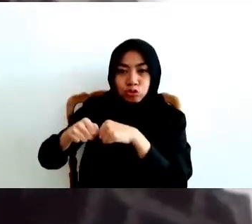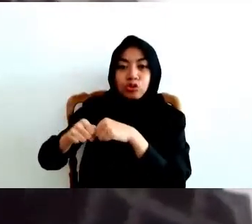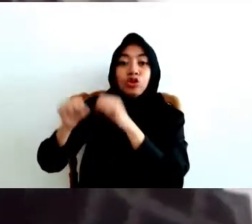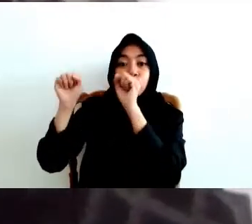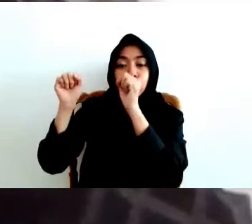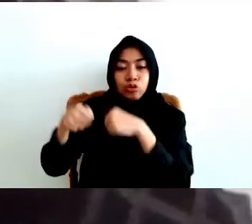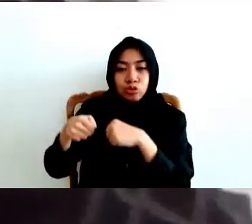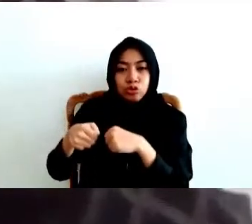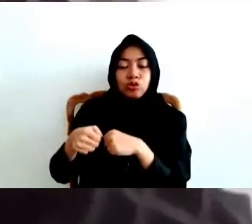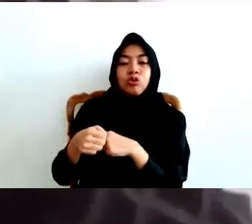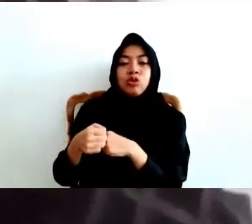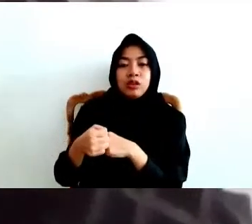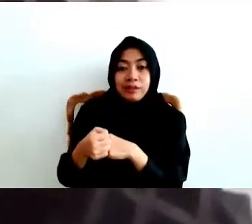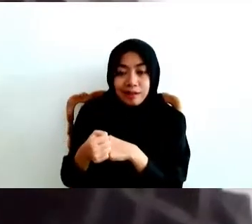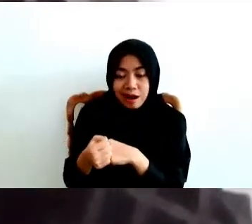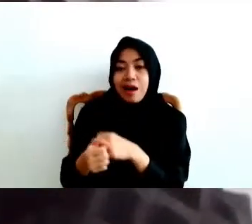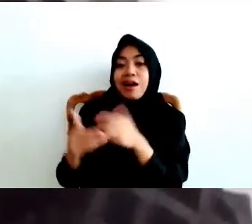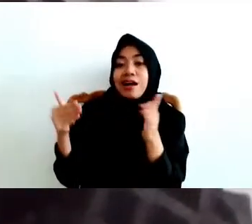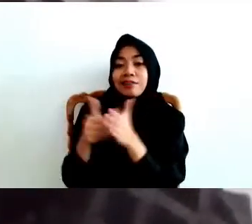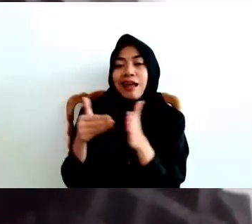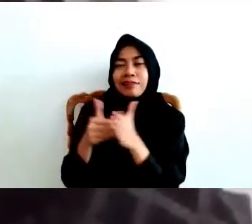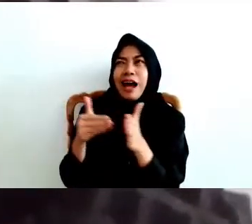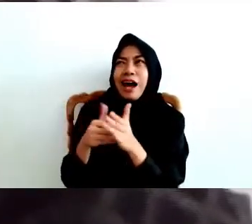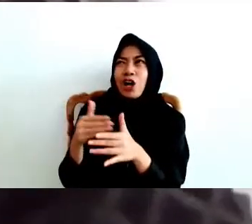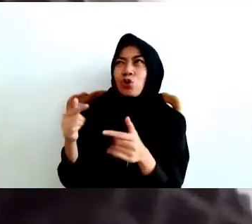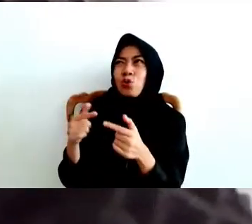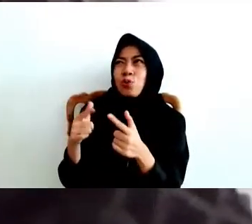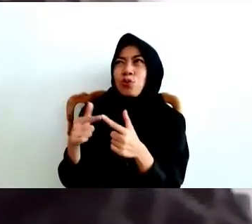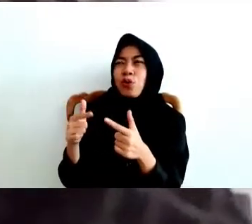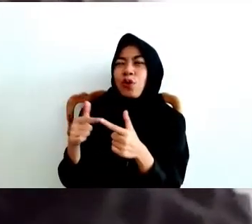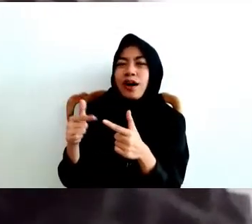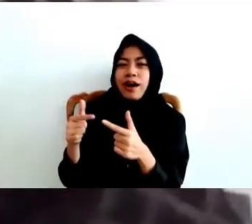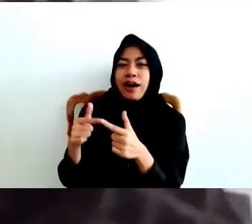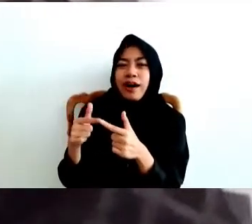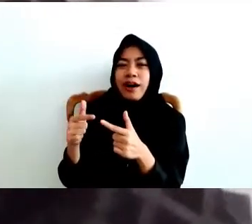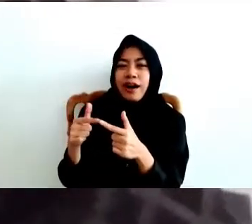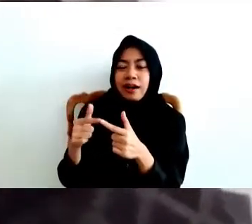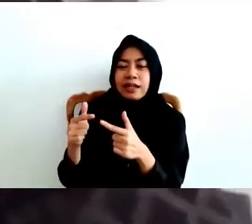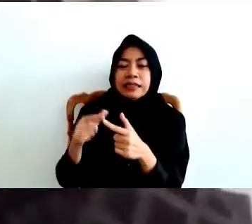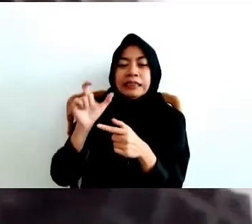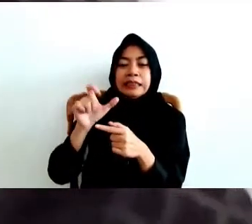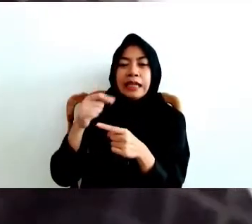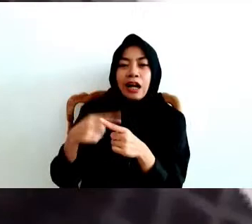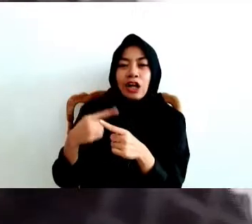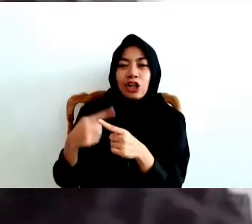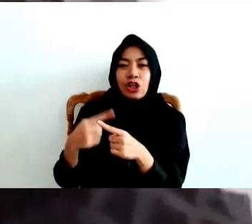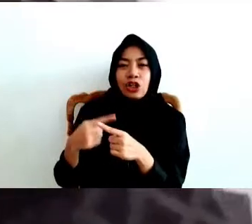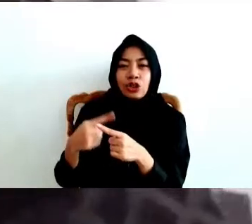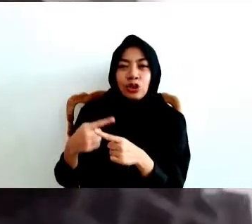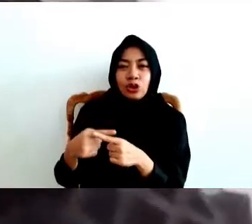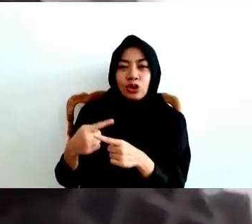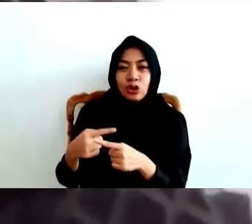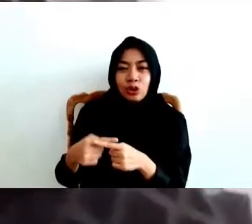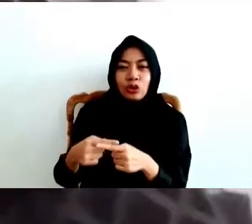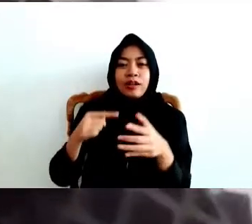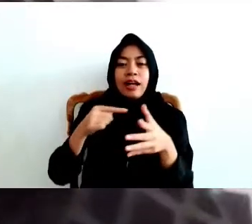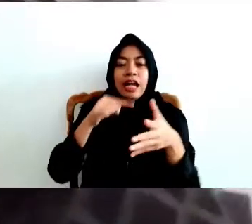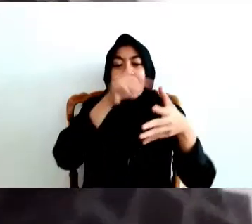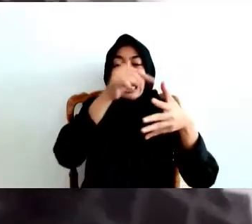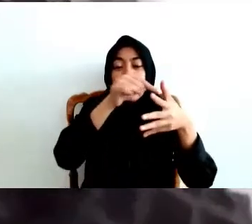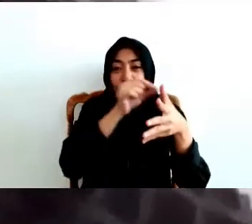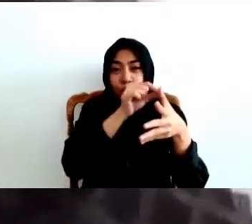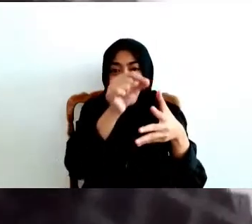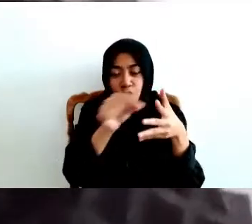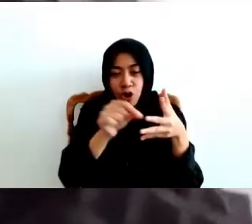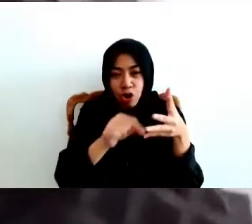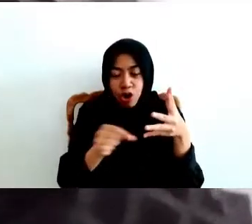with the challenges in coming up with the measure, which is which are the indicators we're going to use.